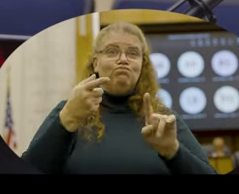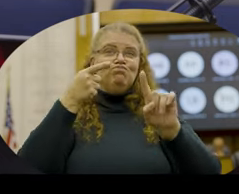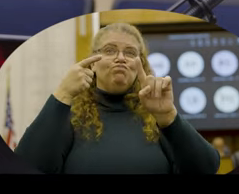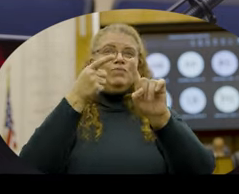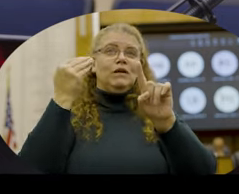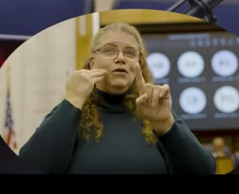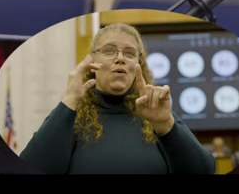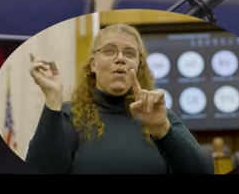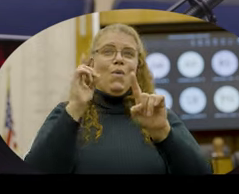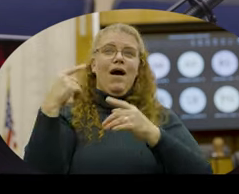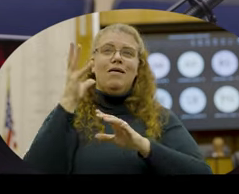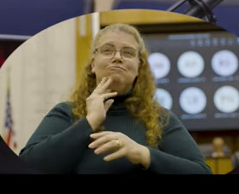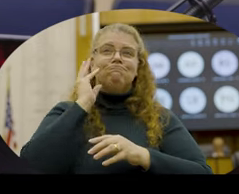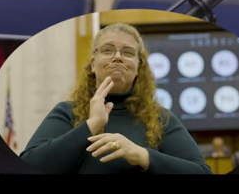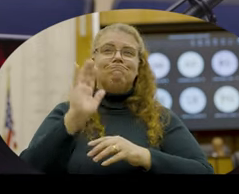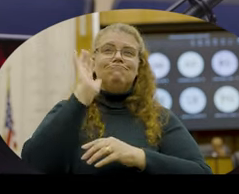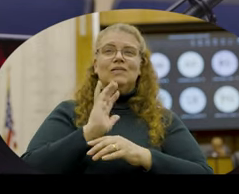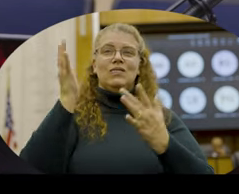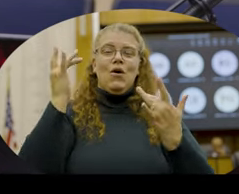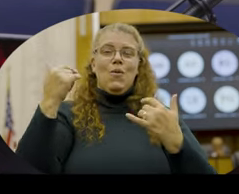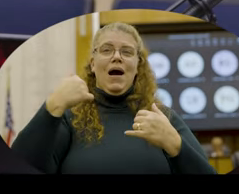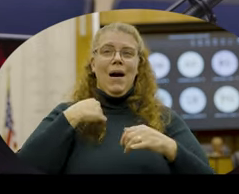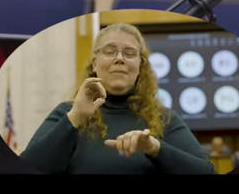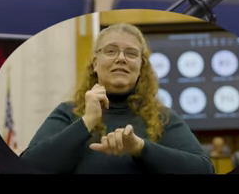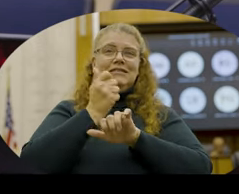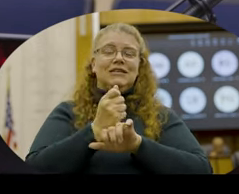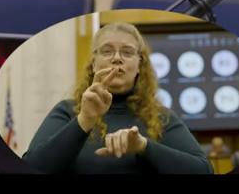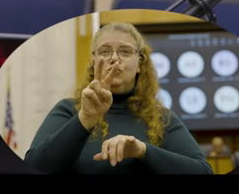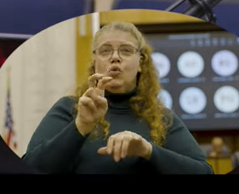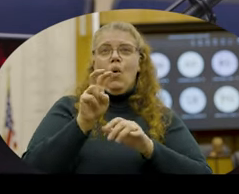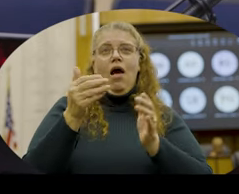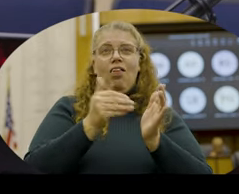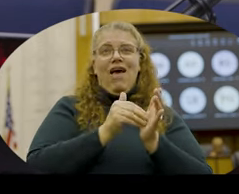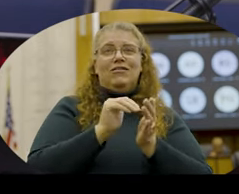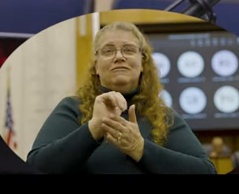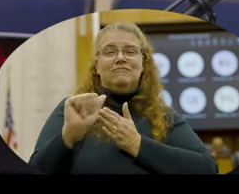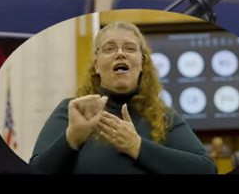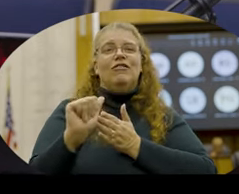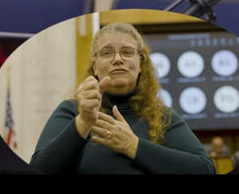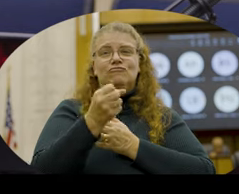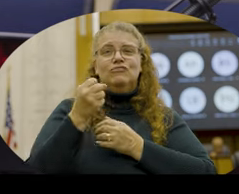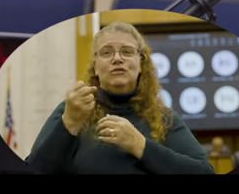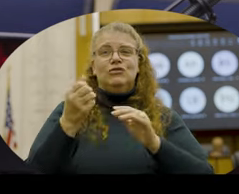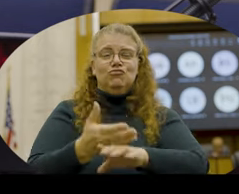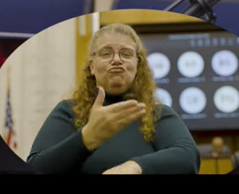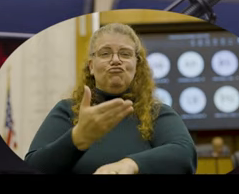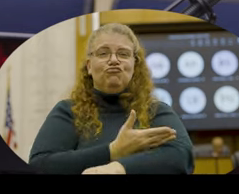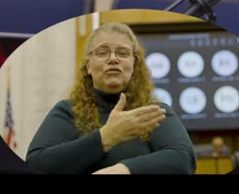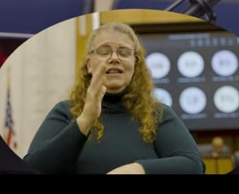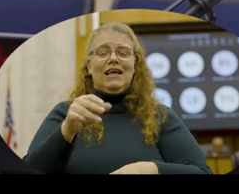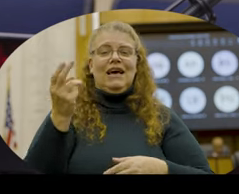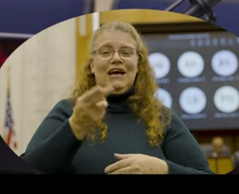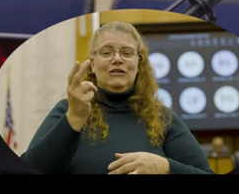significant investments in paving, in bridge maintenance, in new bike lanes, sidewalk maintenance,